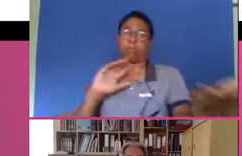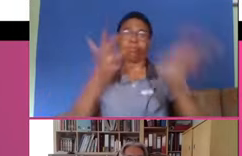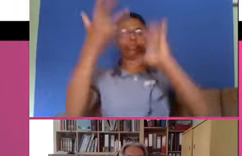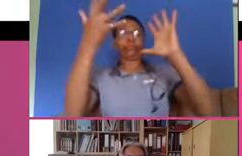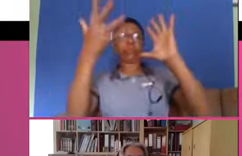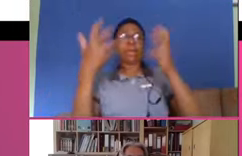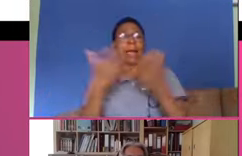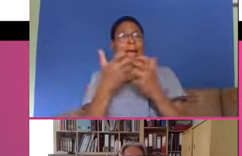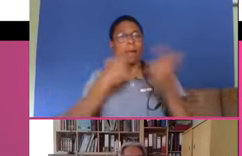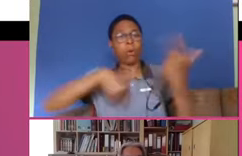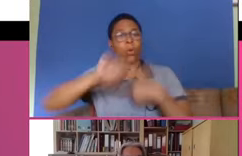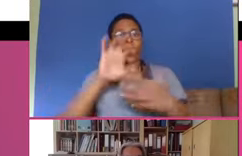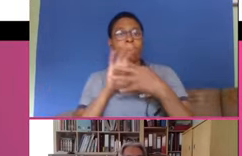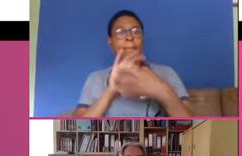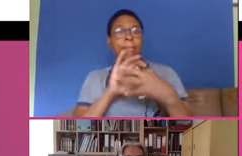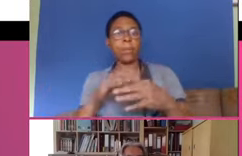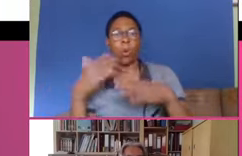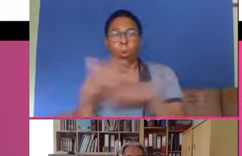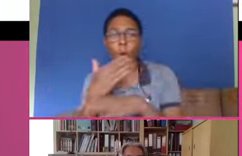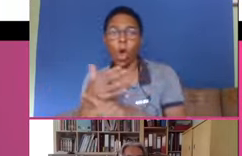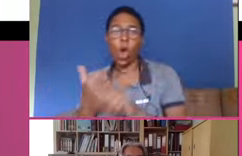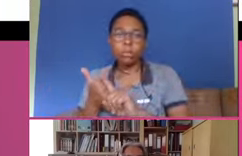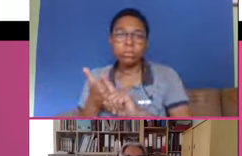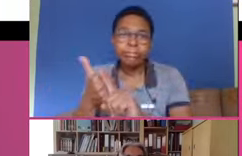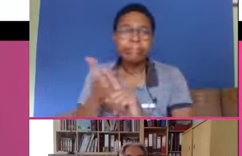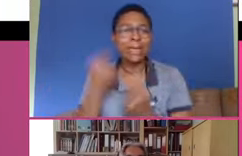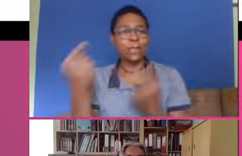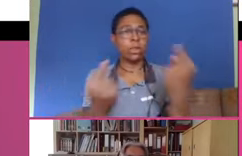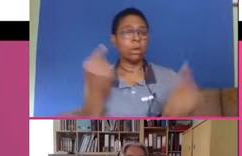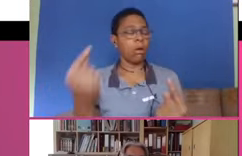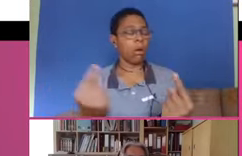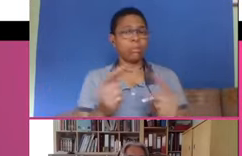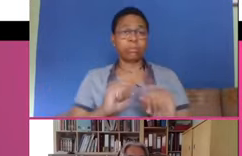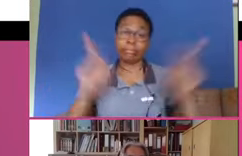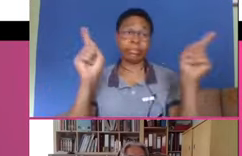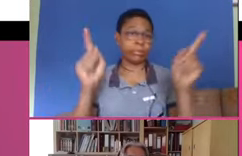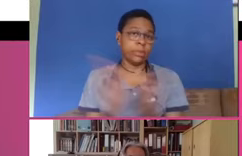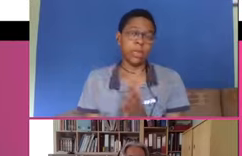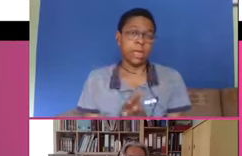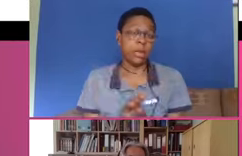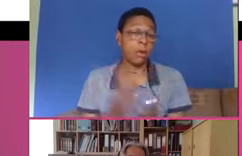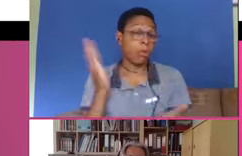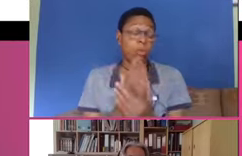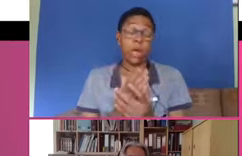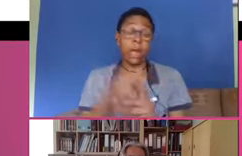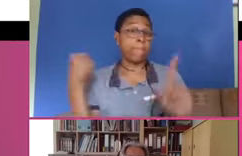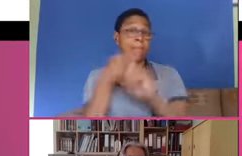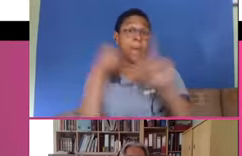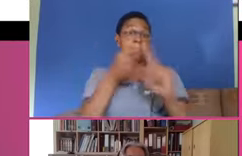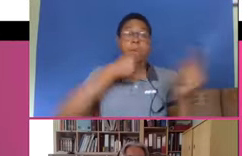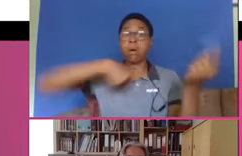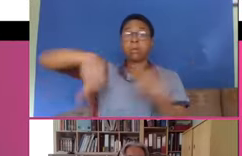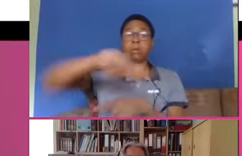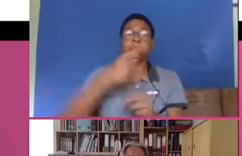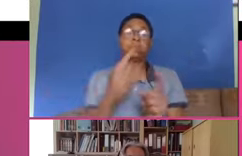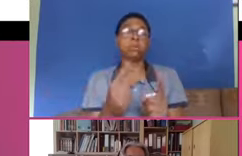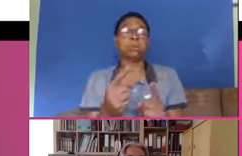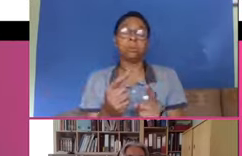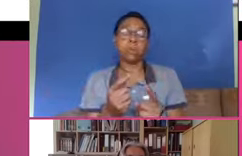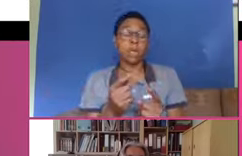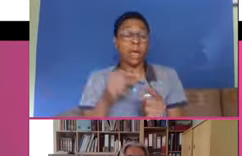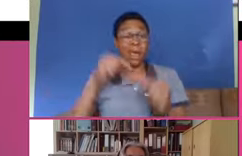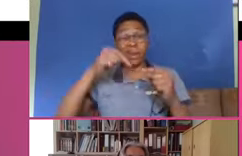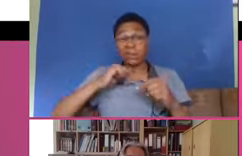other, how we are able to work, and obviously has had a profound effect on the performing arts